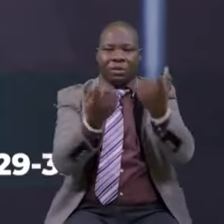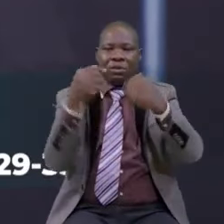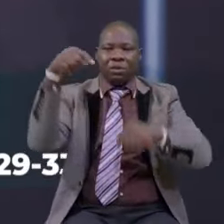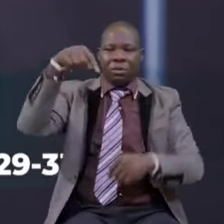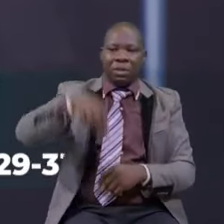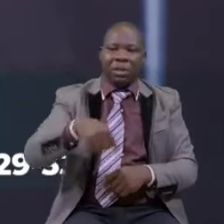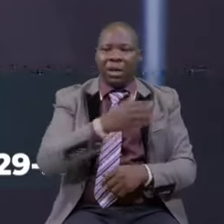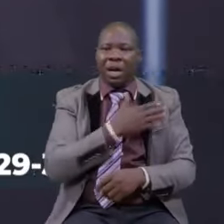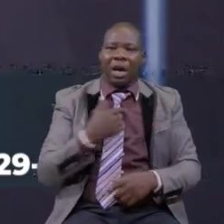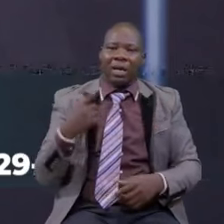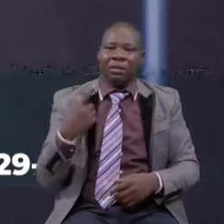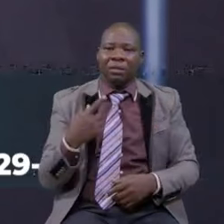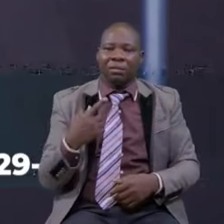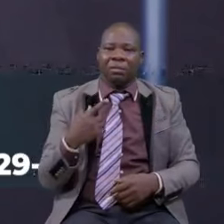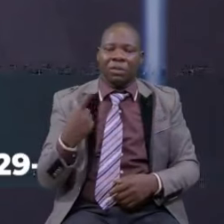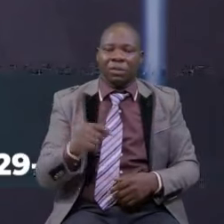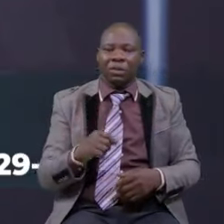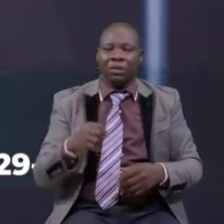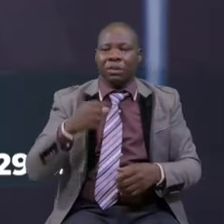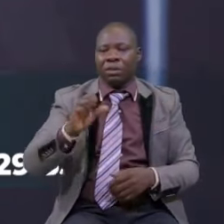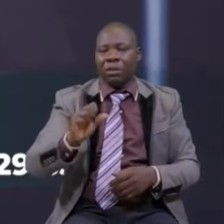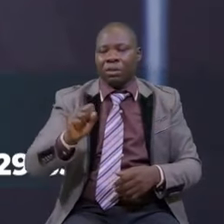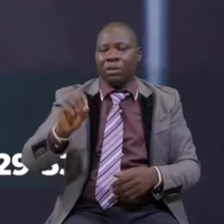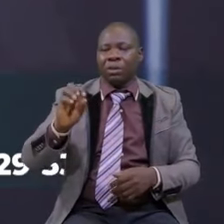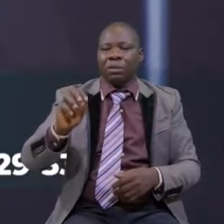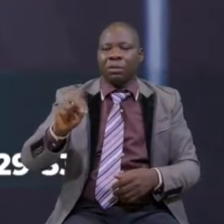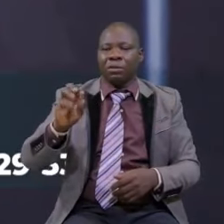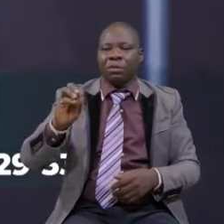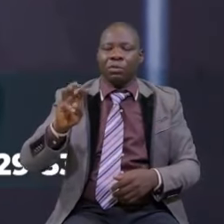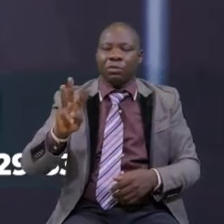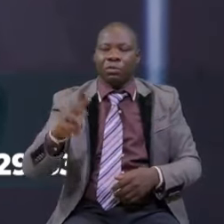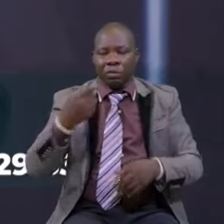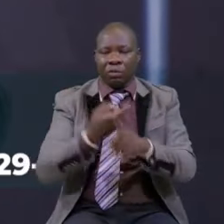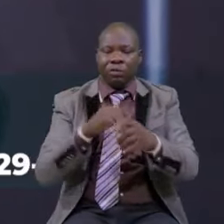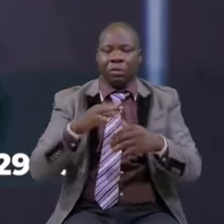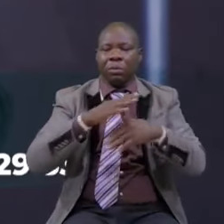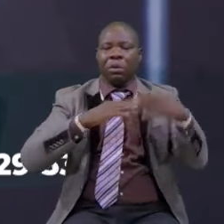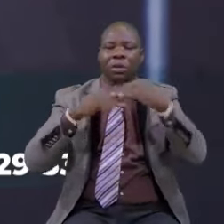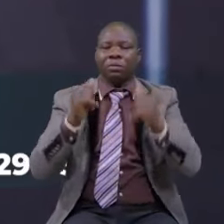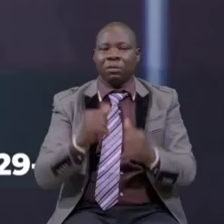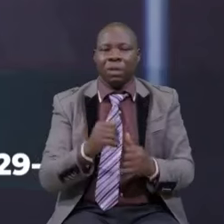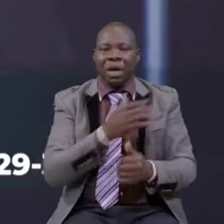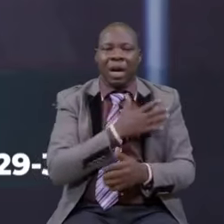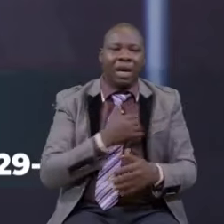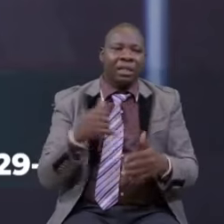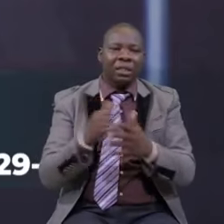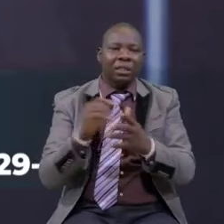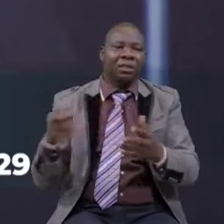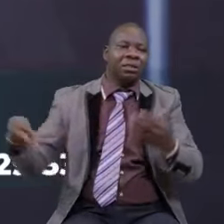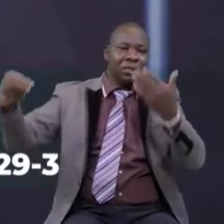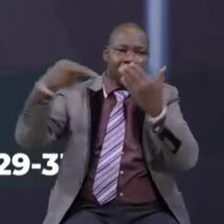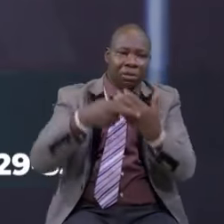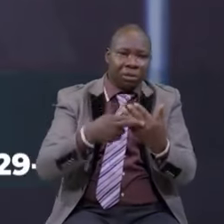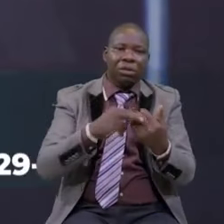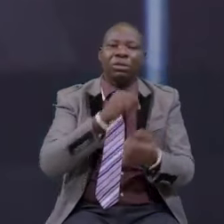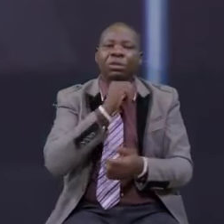and the snow from heaven, and it says, returneth not